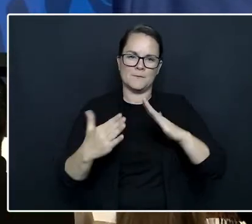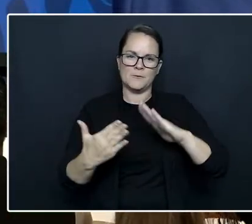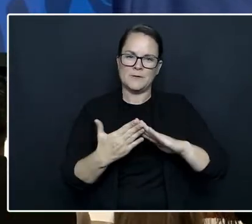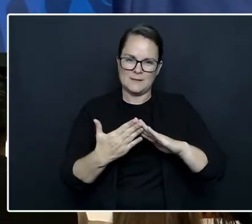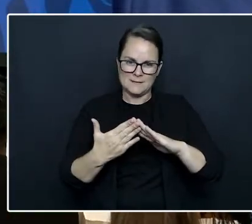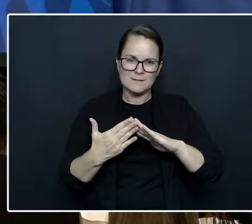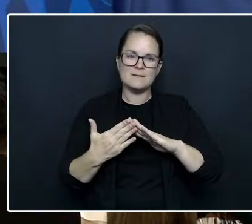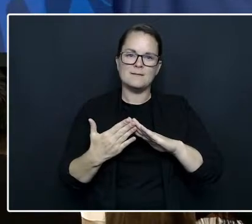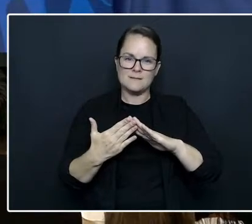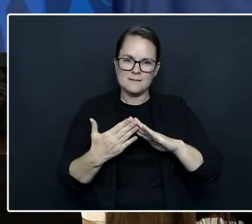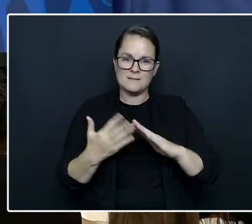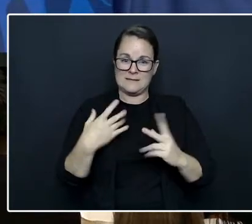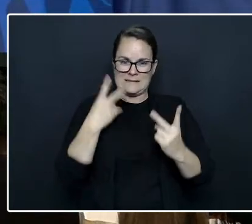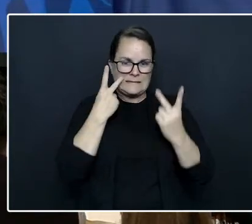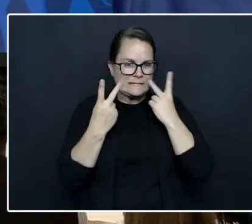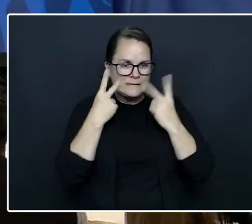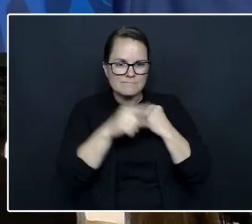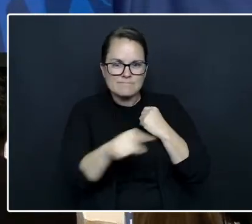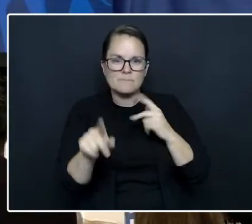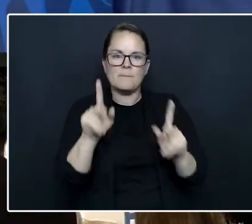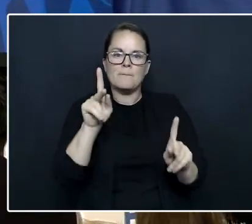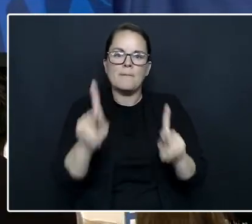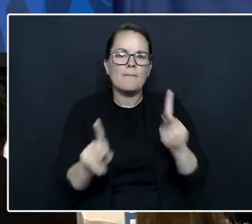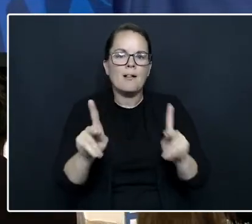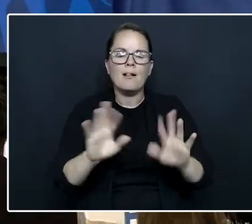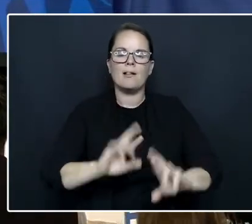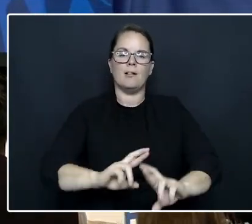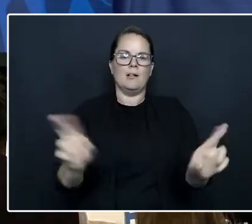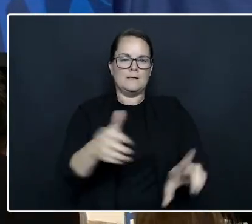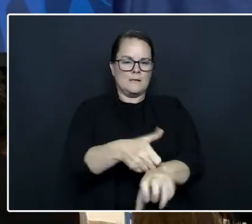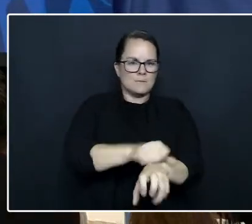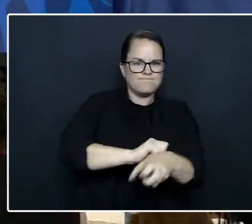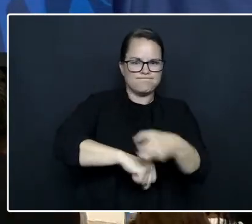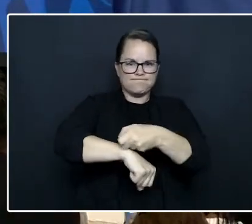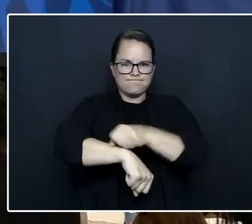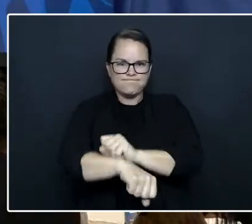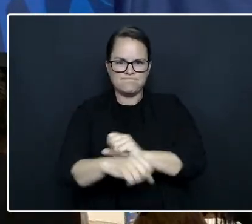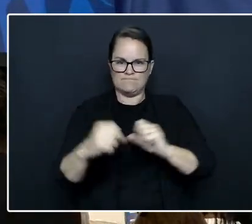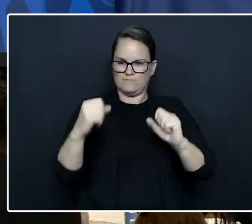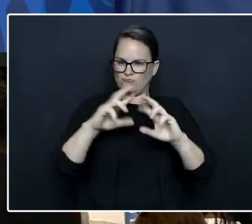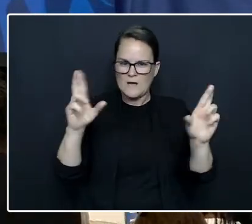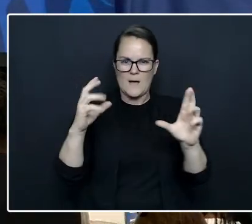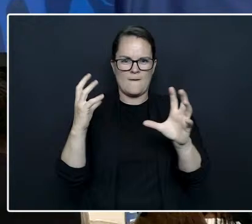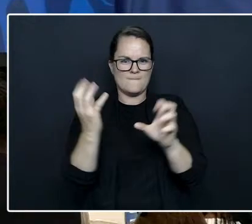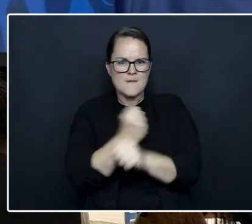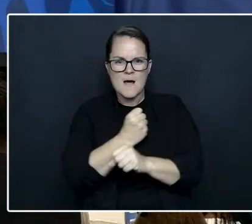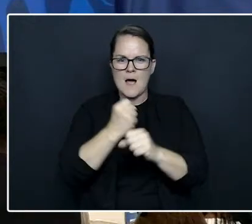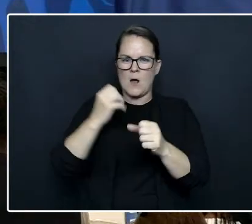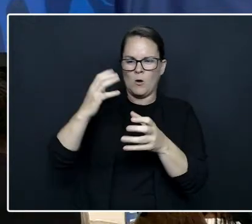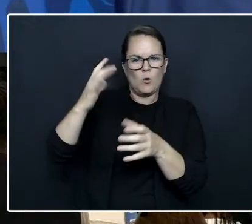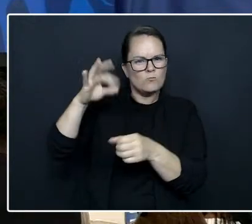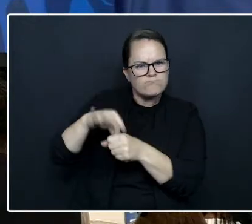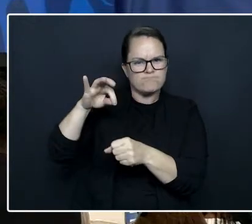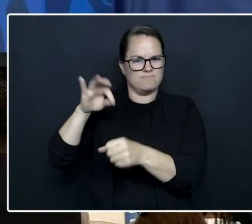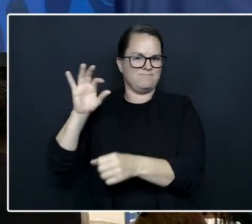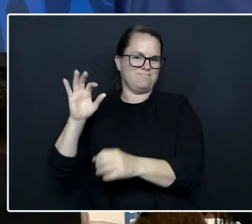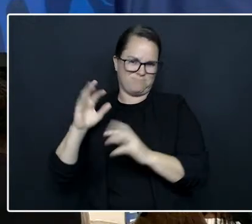of people ready to win this election, ready to come out and vote. We all came